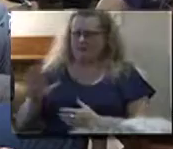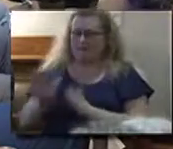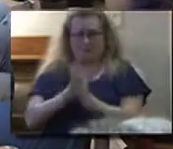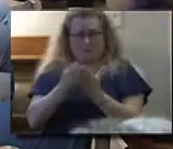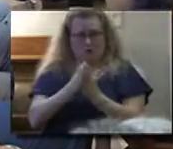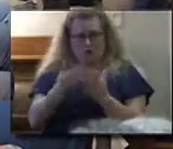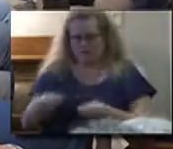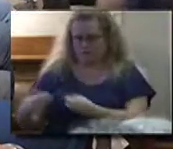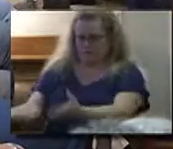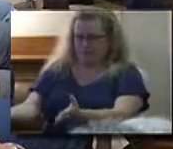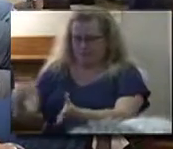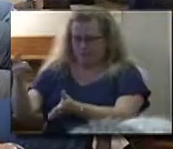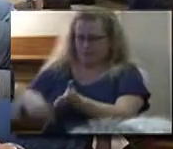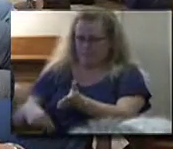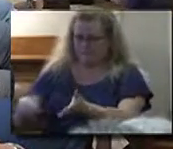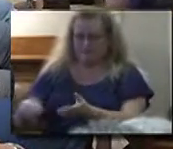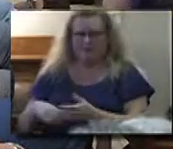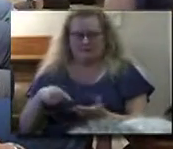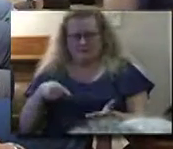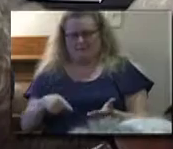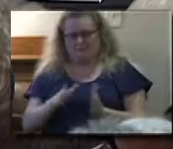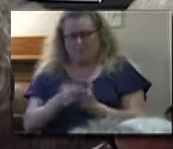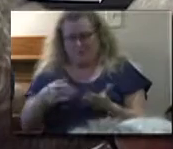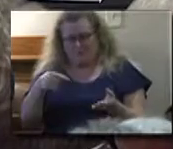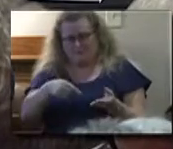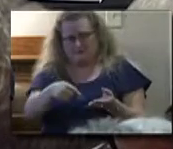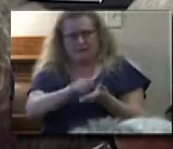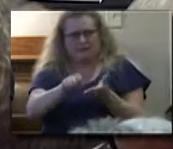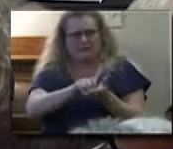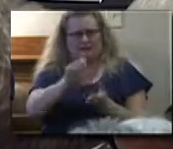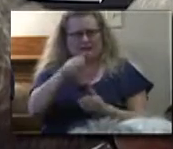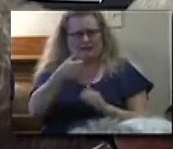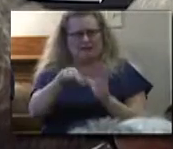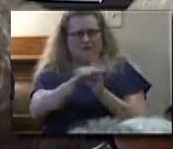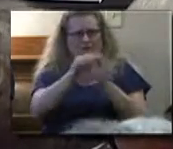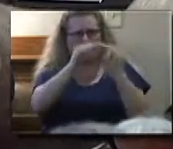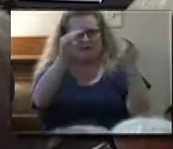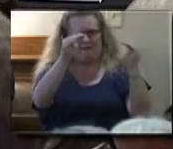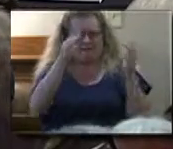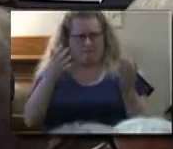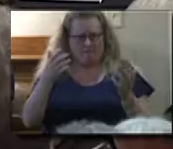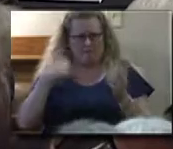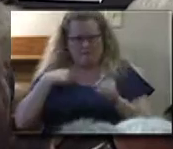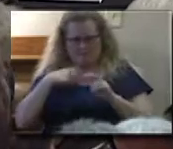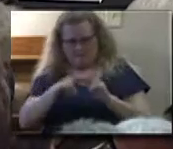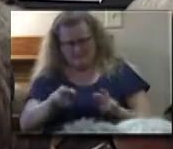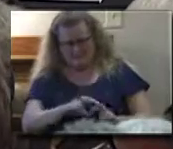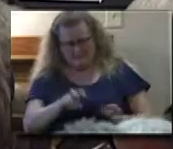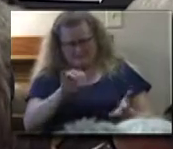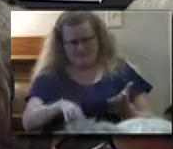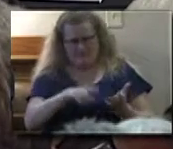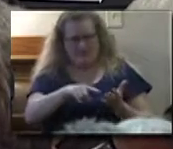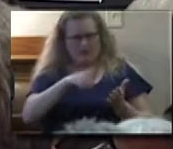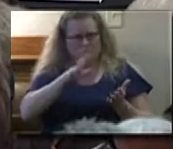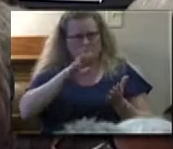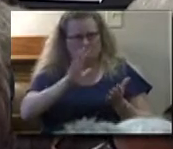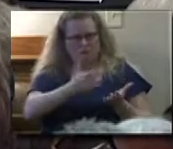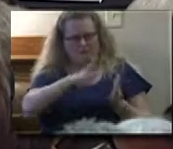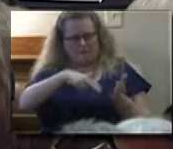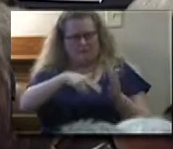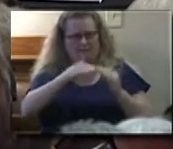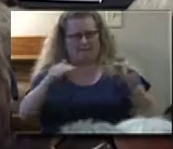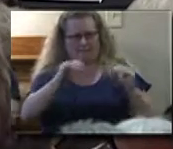textbooks for this program were written at the 10th grade reading level, and that was where I come in. I come in and I do a readability analysis of